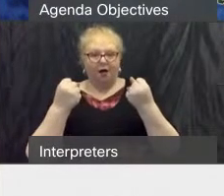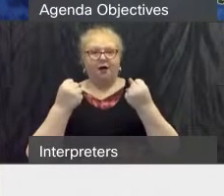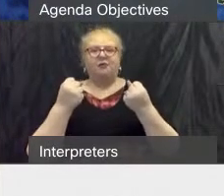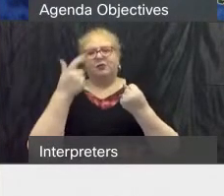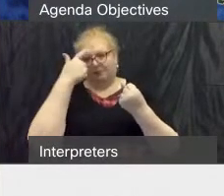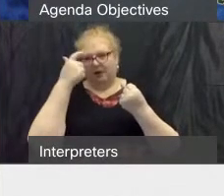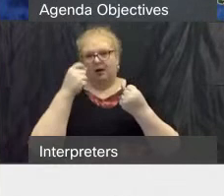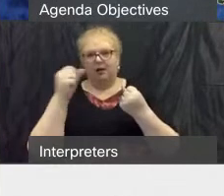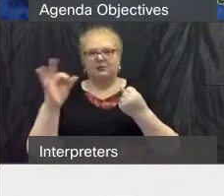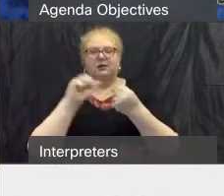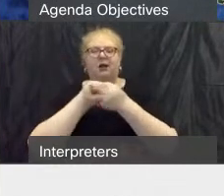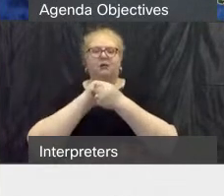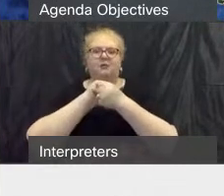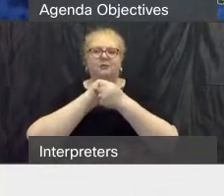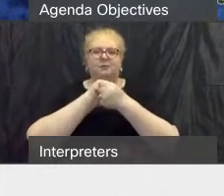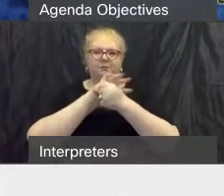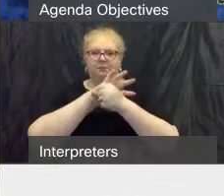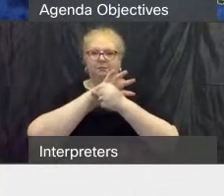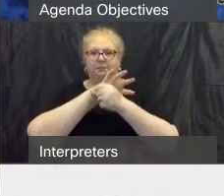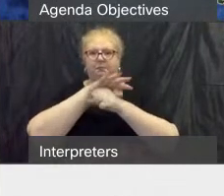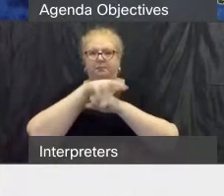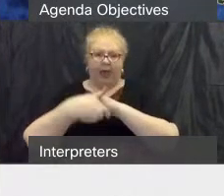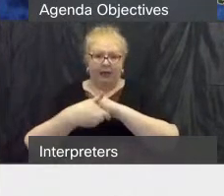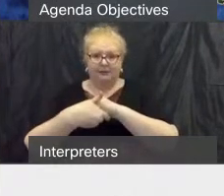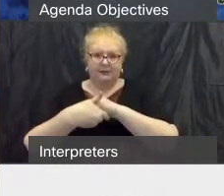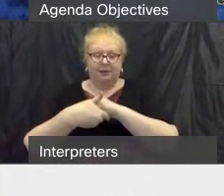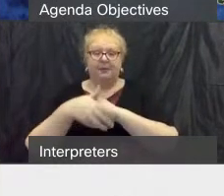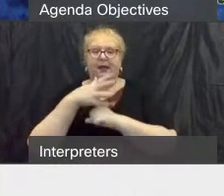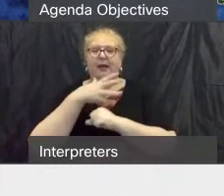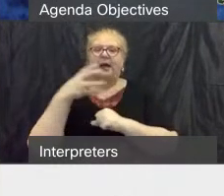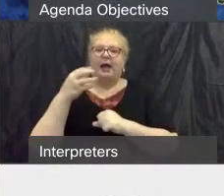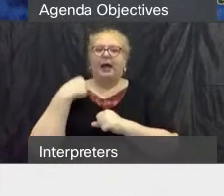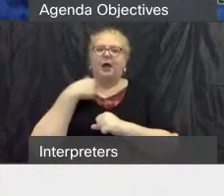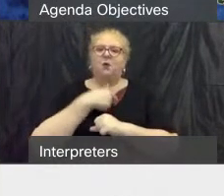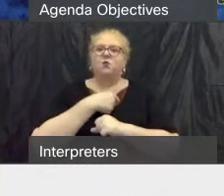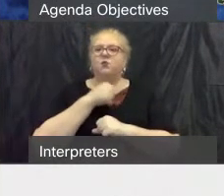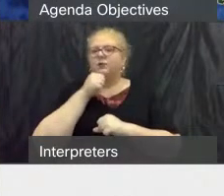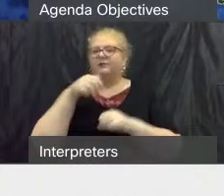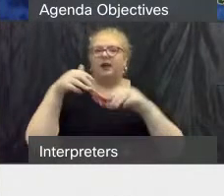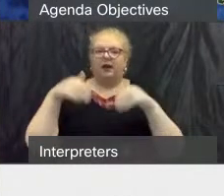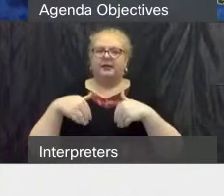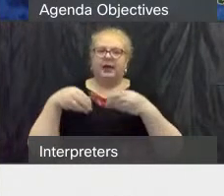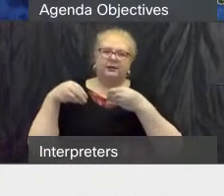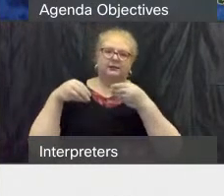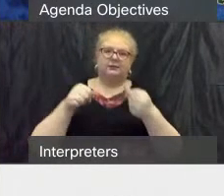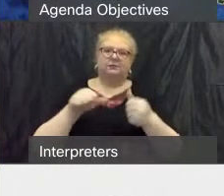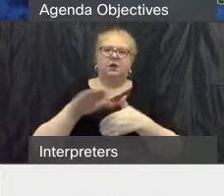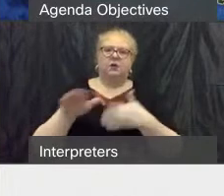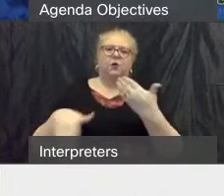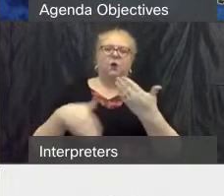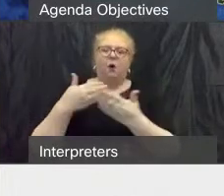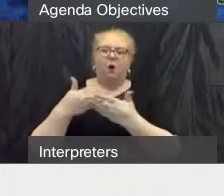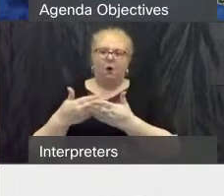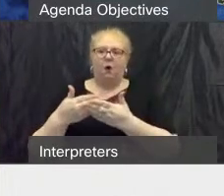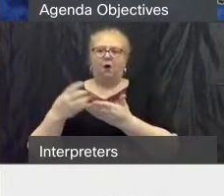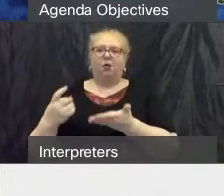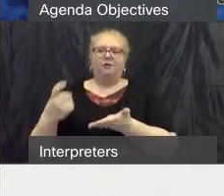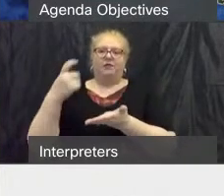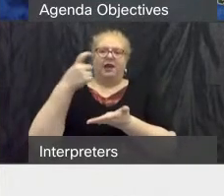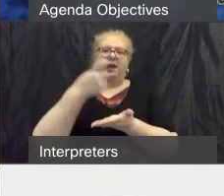because of the pandemic and the fact that we haven't been able to spend all of the allocation, and in